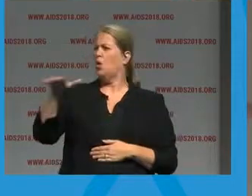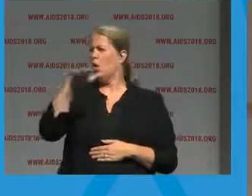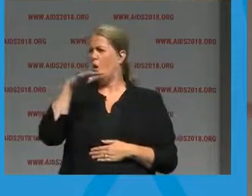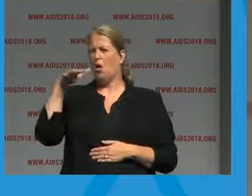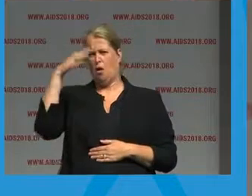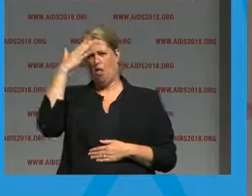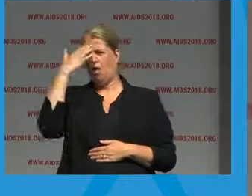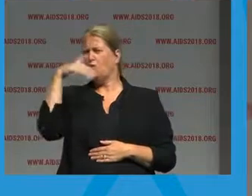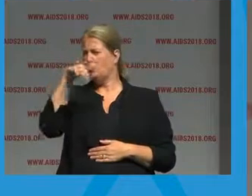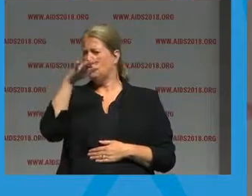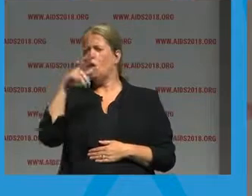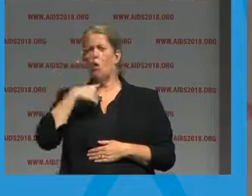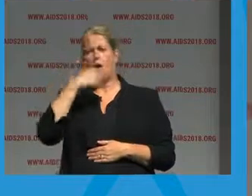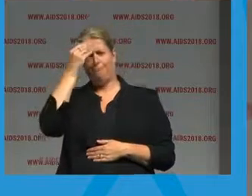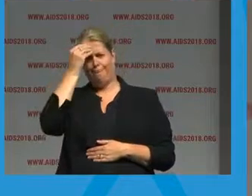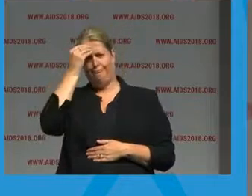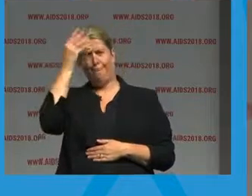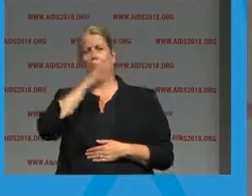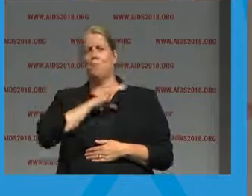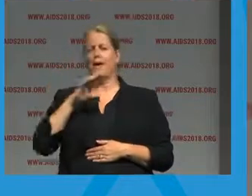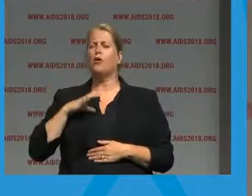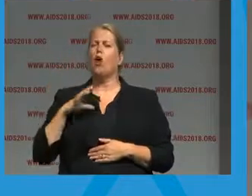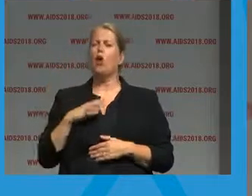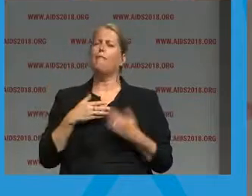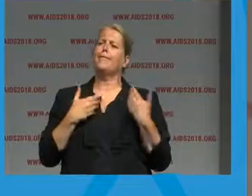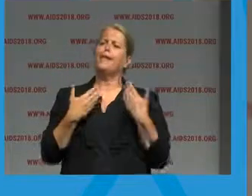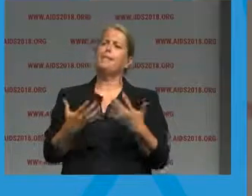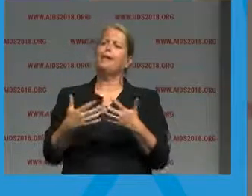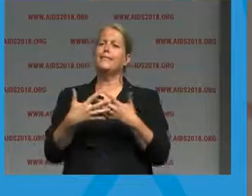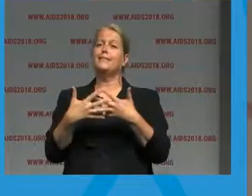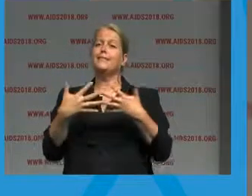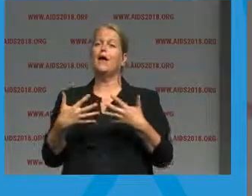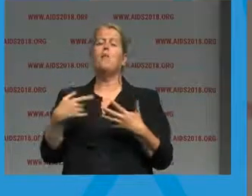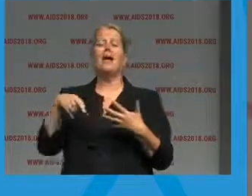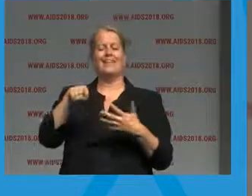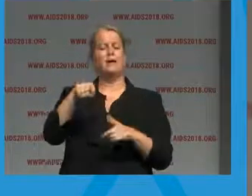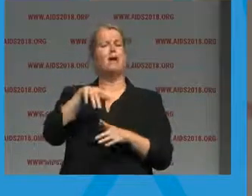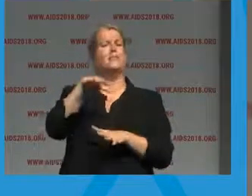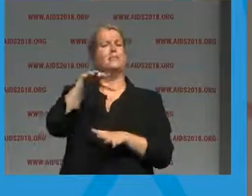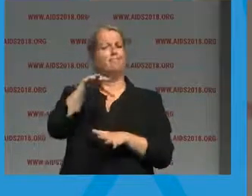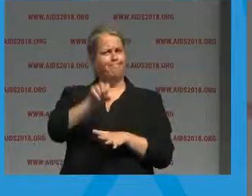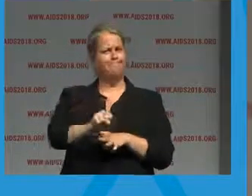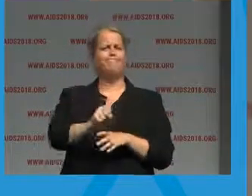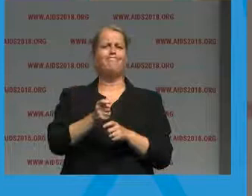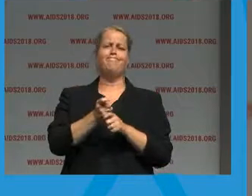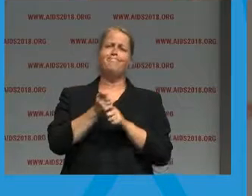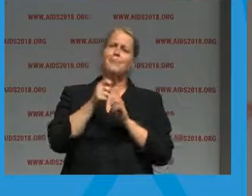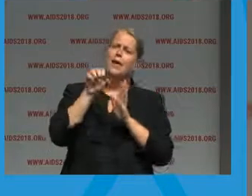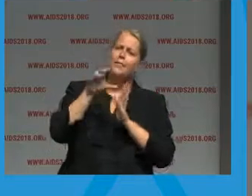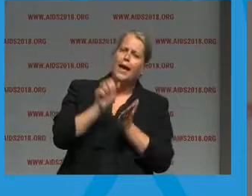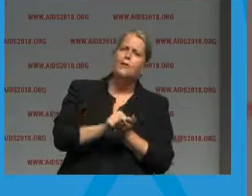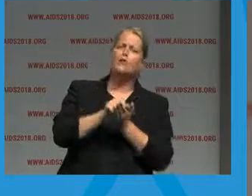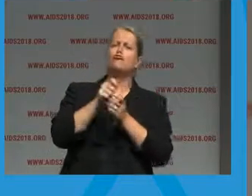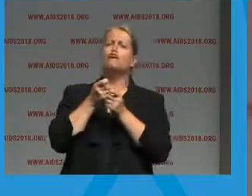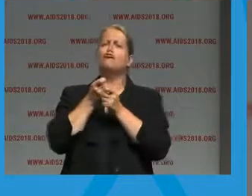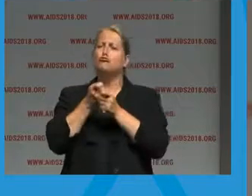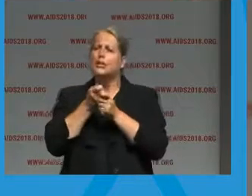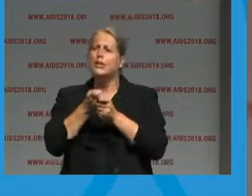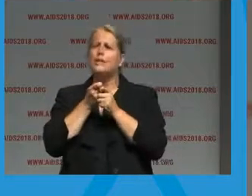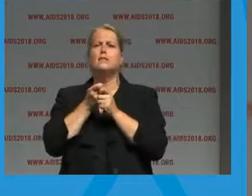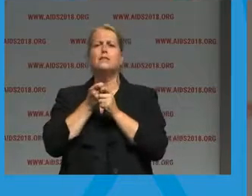system knows, must be capable of recognizing, diagnosing, and treating both diseases in the